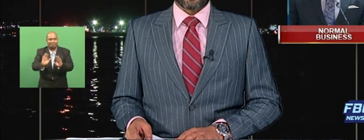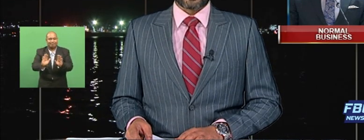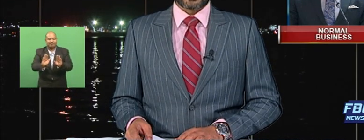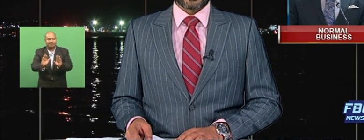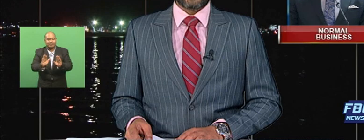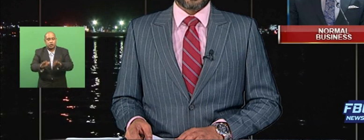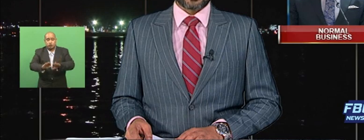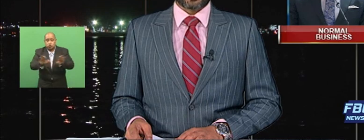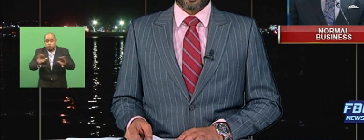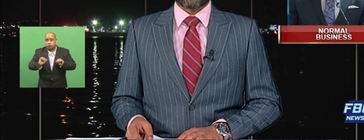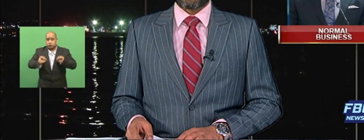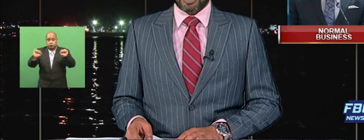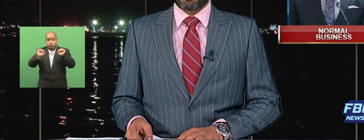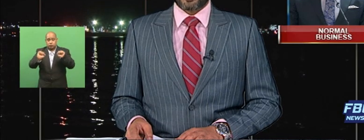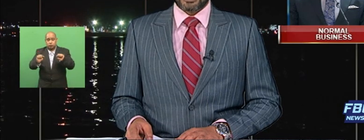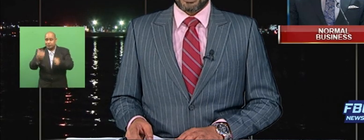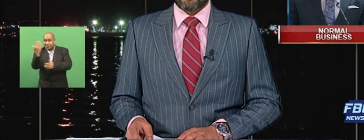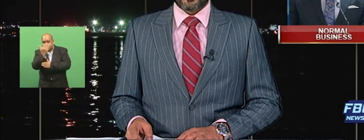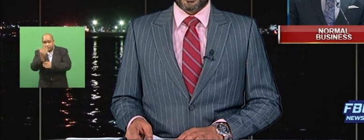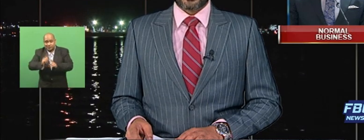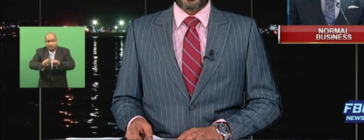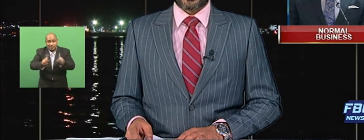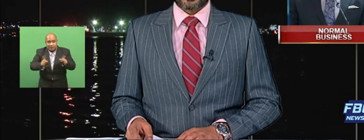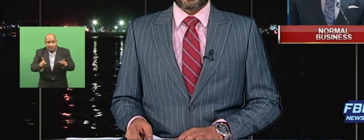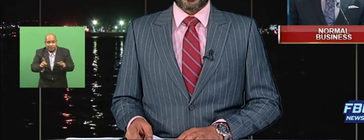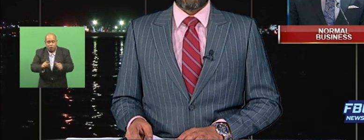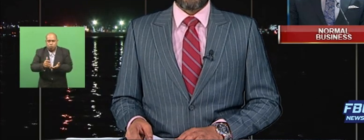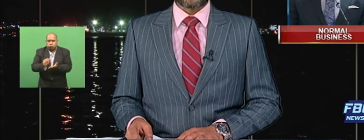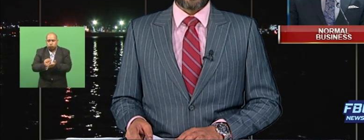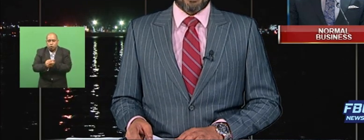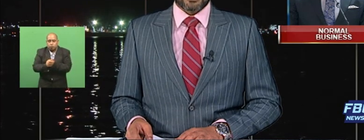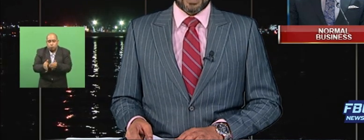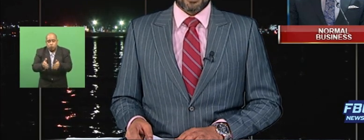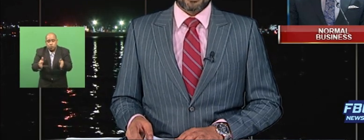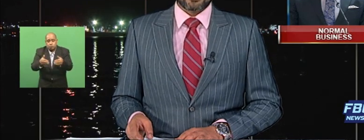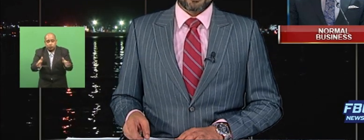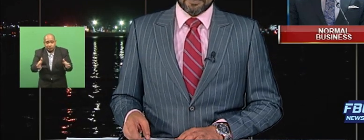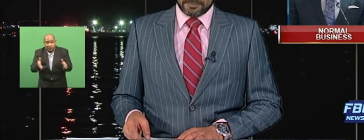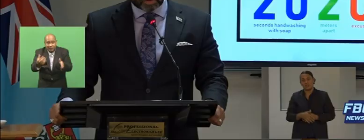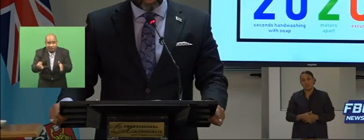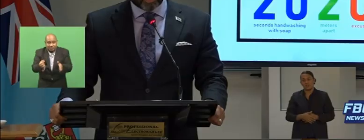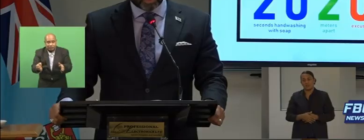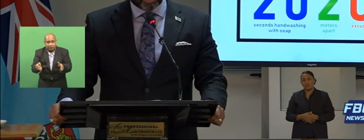Syed Qayyum says even as shops reopen, physical distancing must be maintained.